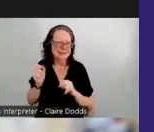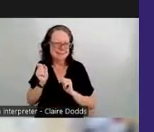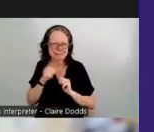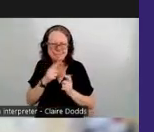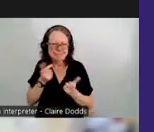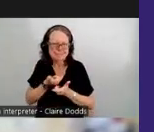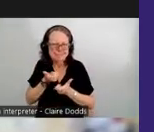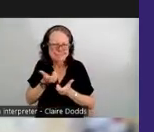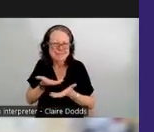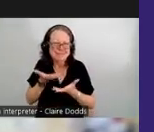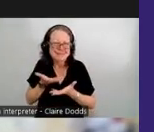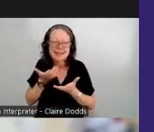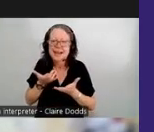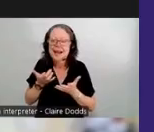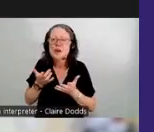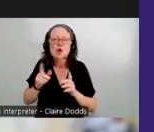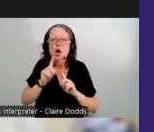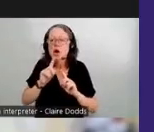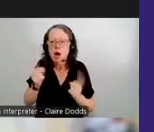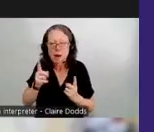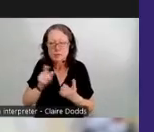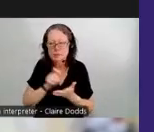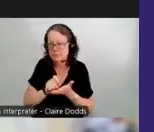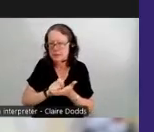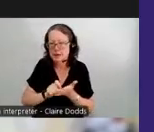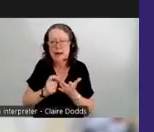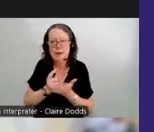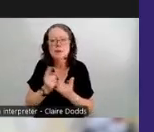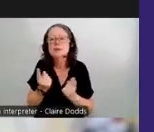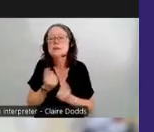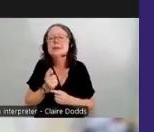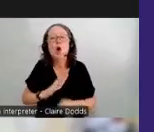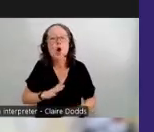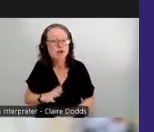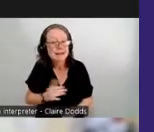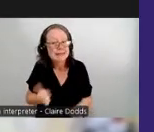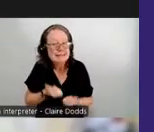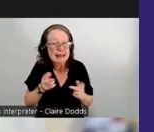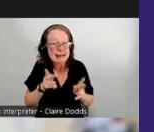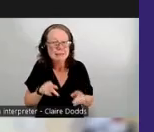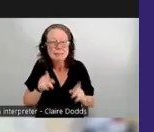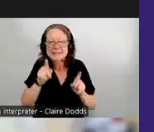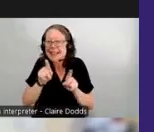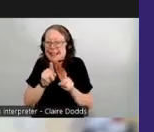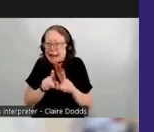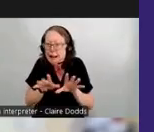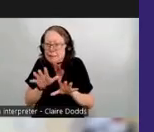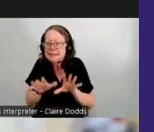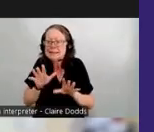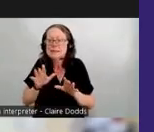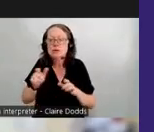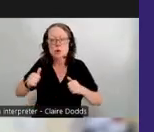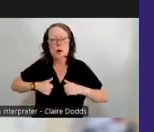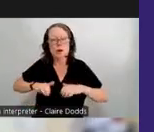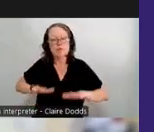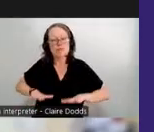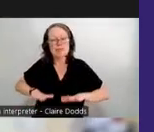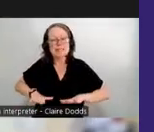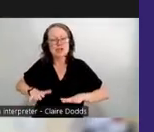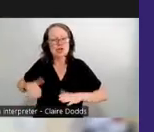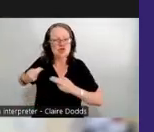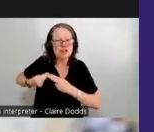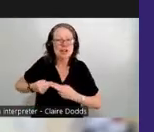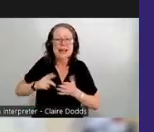of the satire and the tongue-in-cheek nature, it's kind of like limericks for us. But yeah, it's thinking